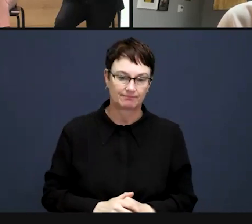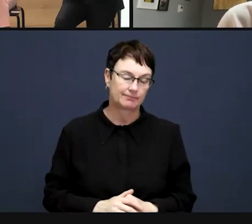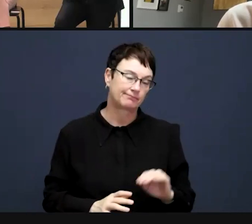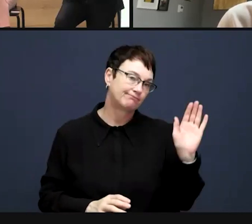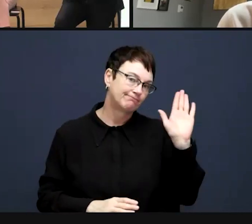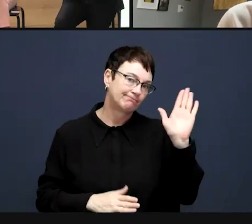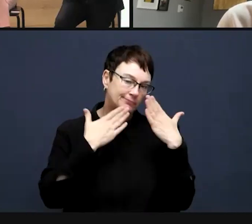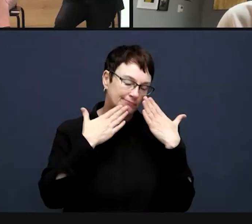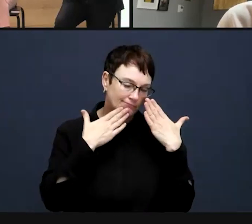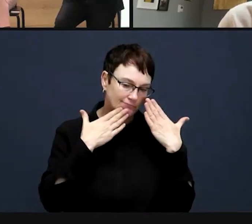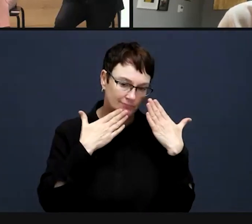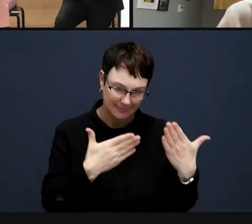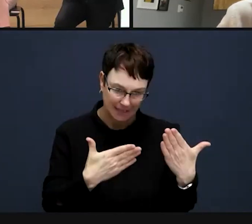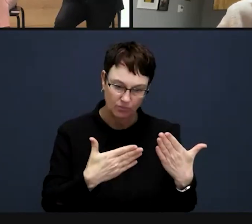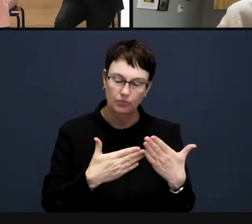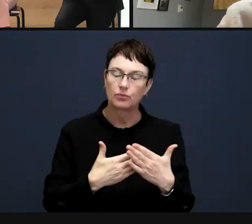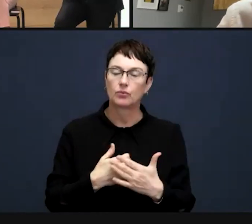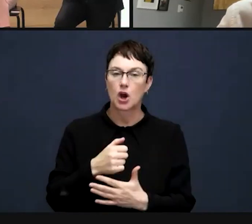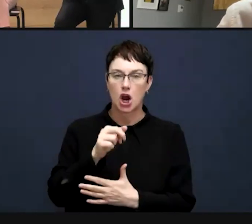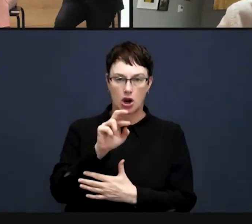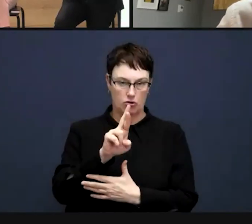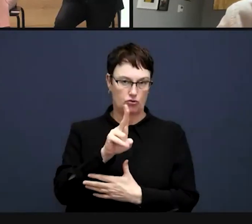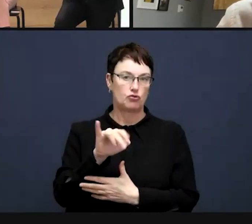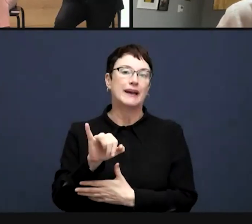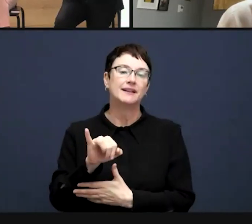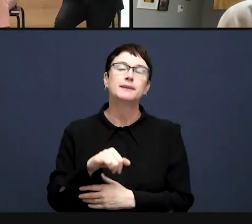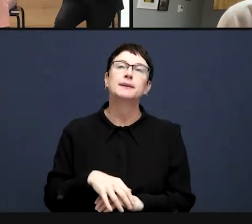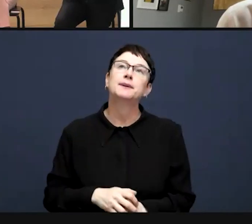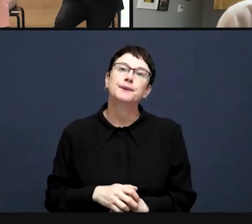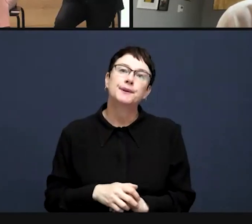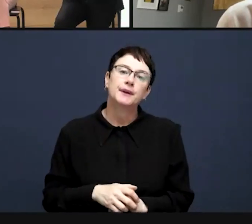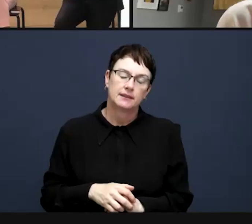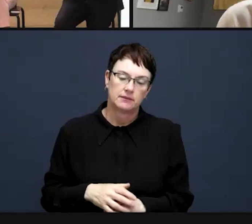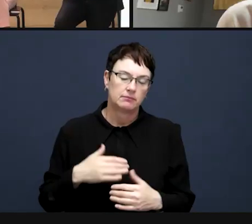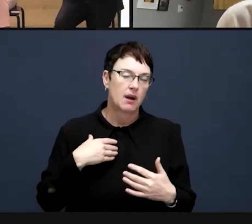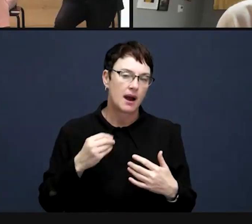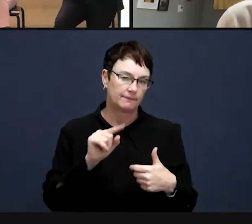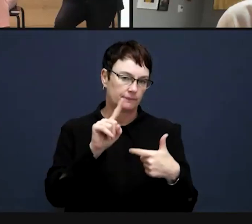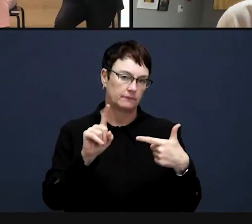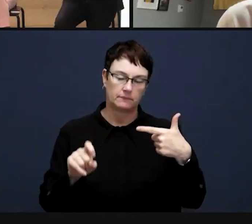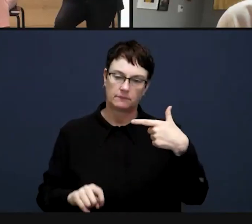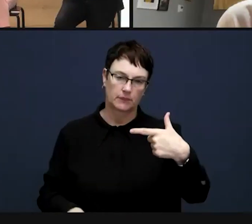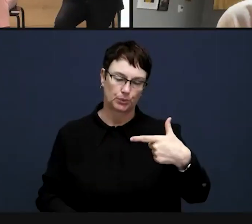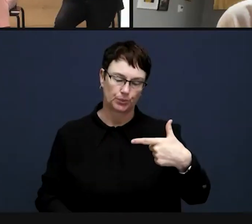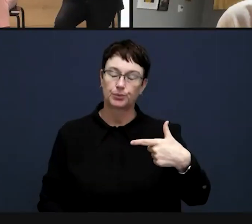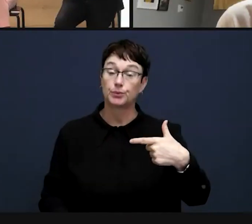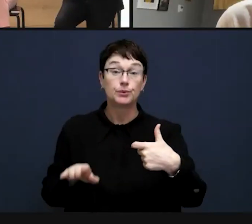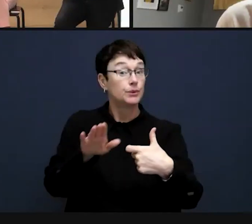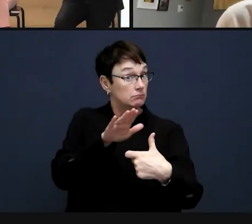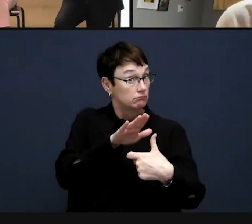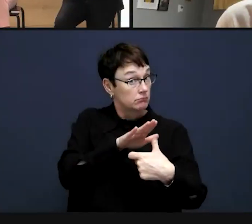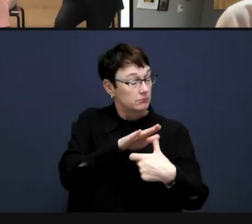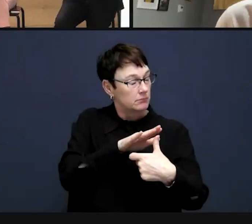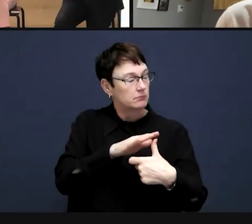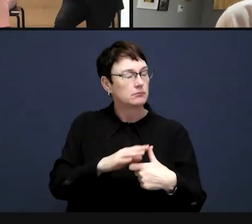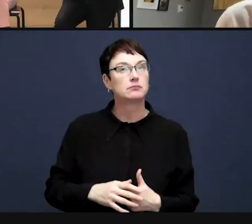this panel. I want to do two simple questions. One is, if you